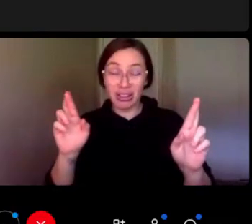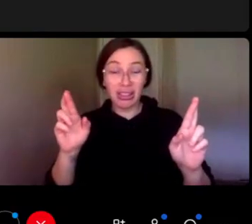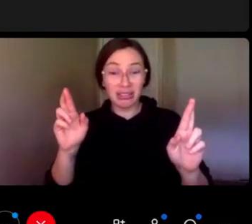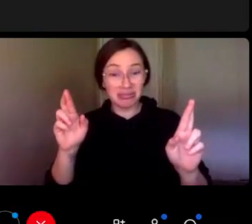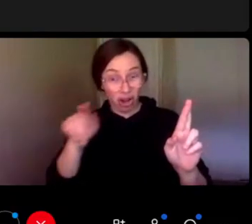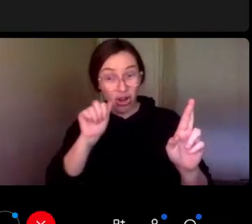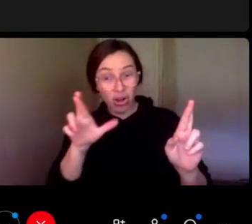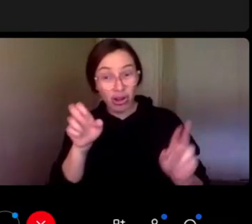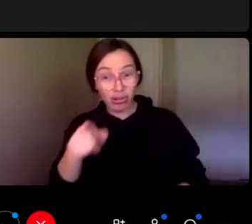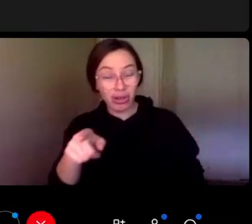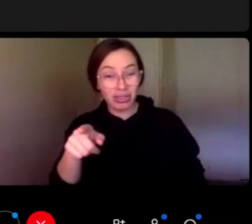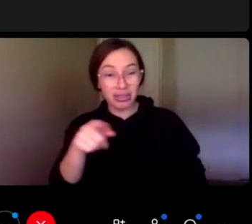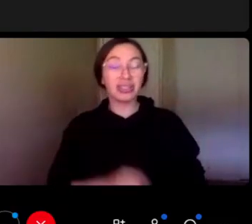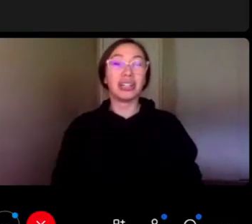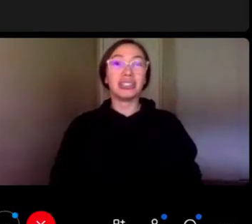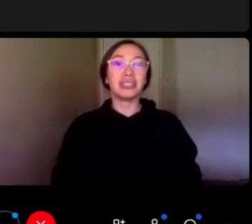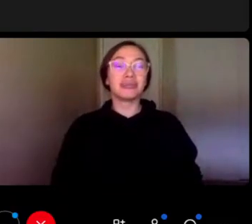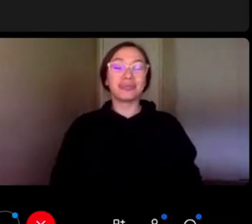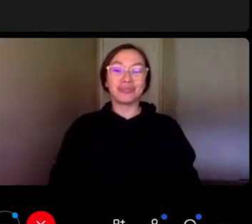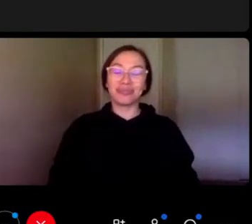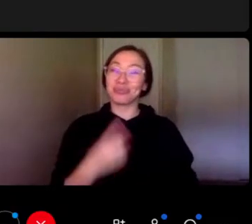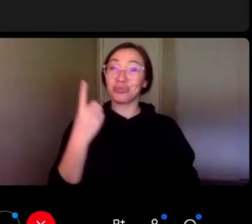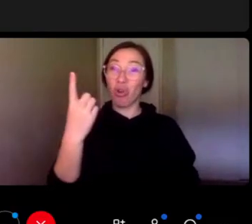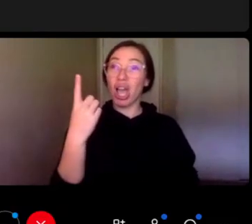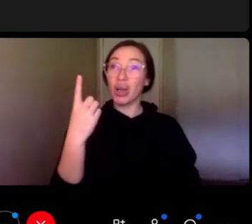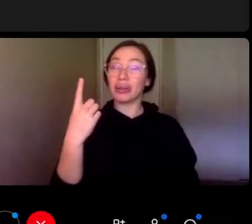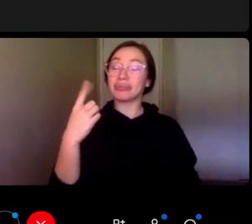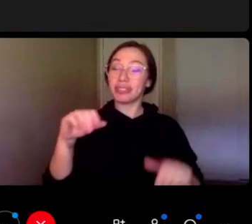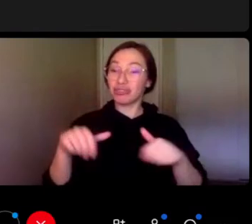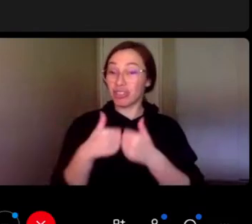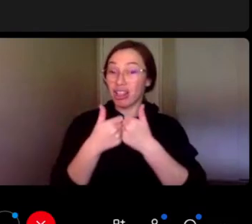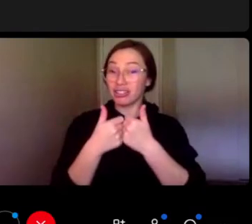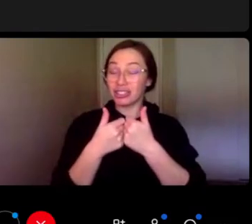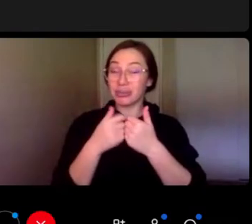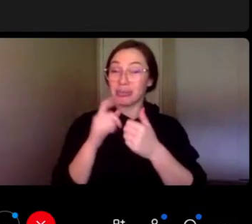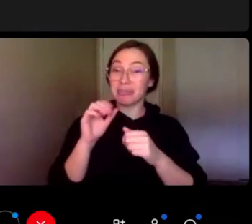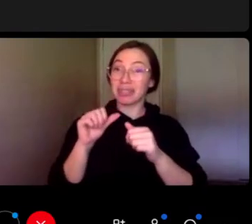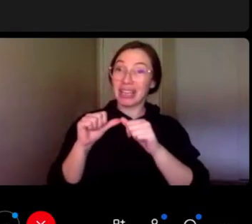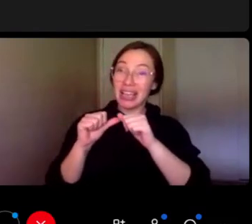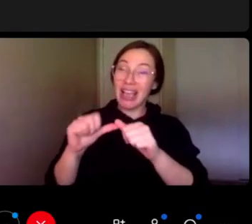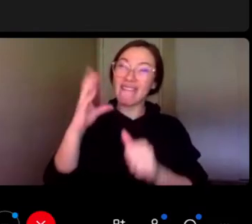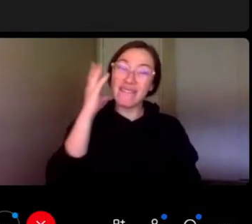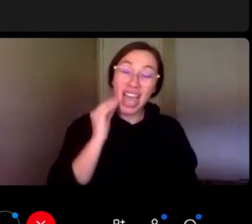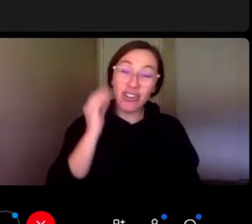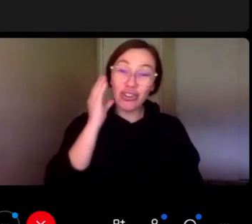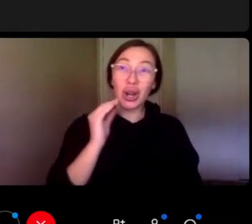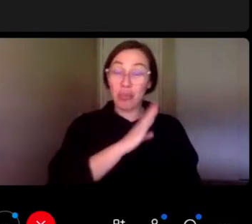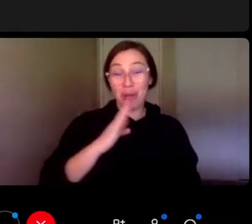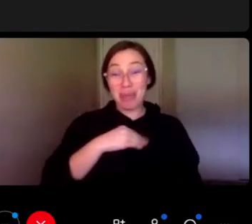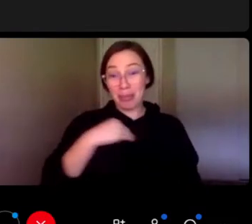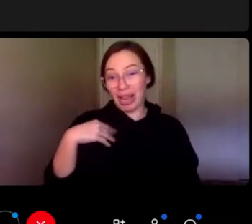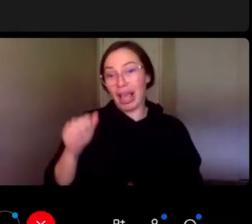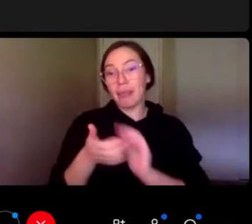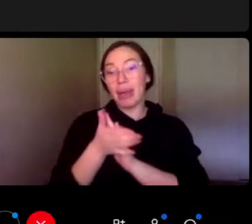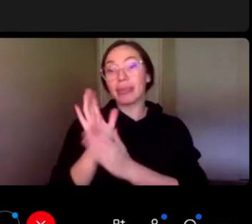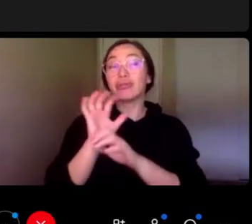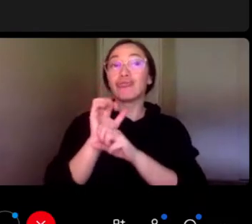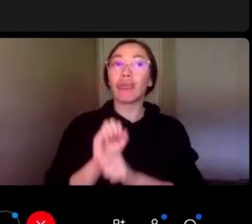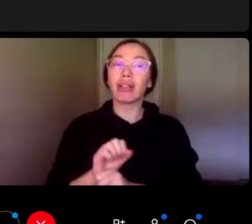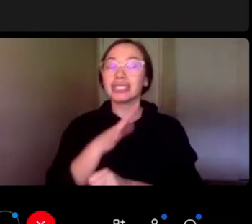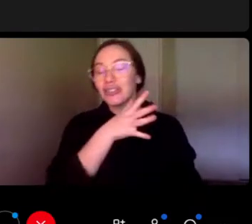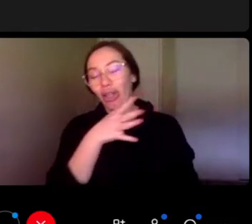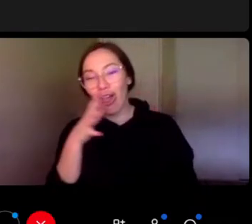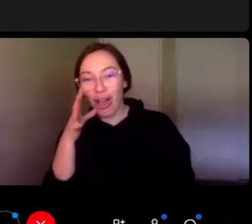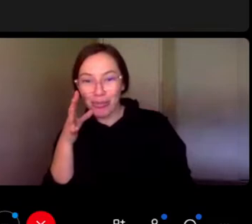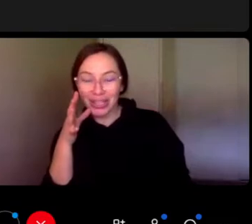prepared? You know, that one of the challenges of being a veteran board member is you can get sloppy as things go forward. You have to